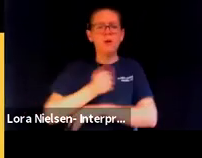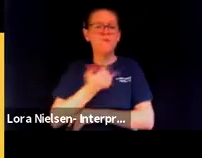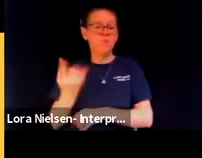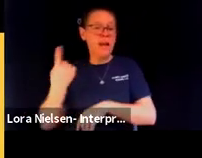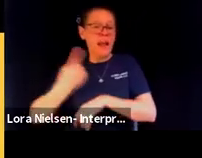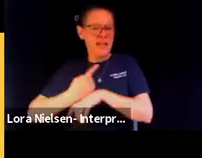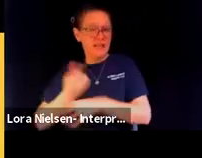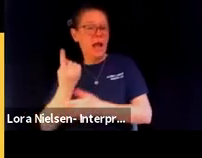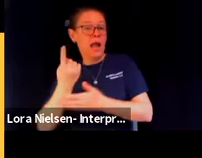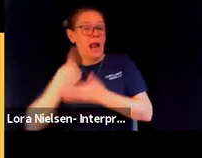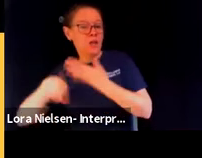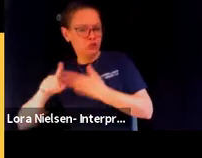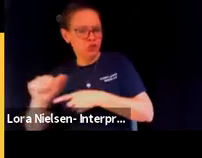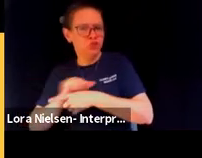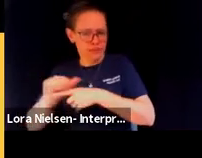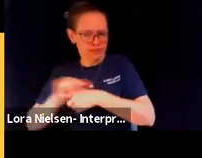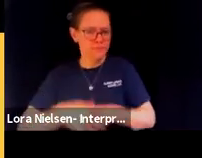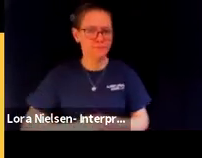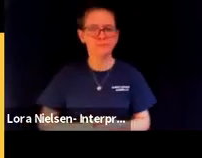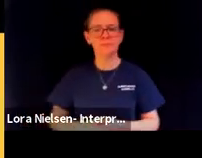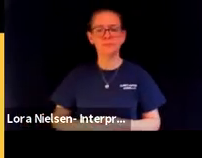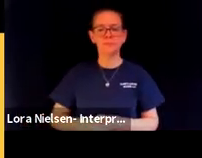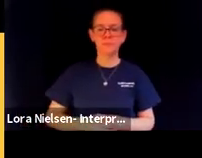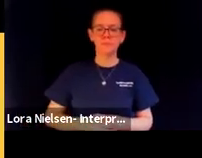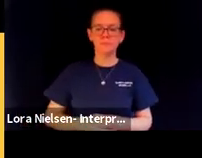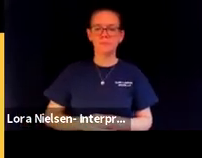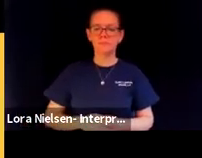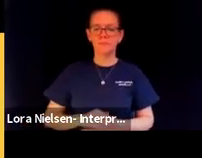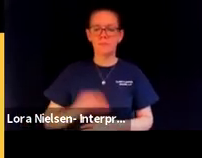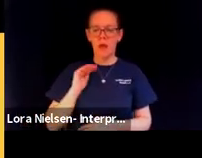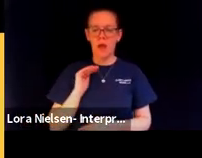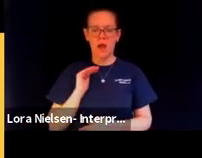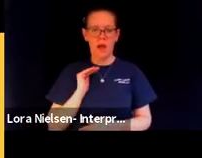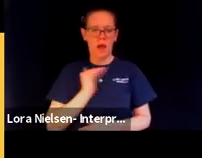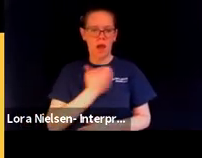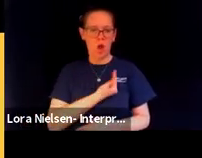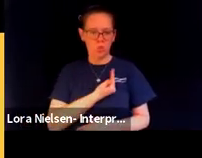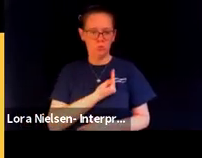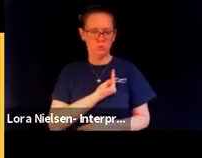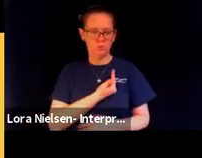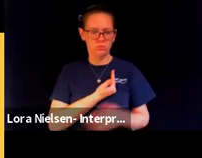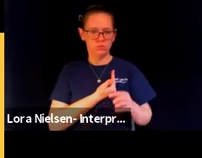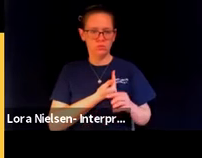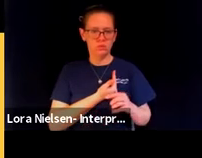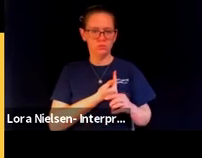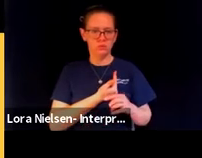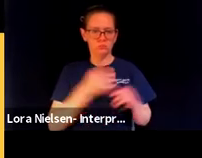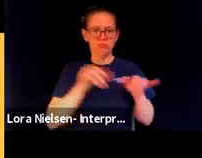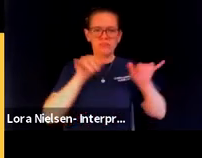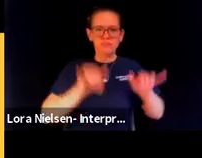So on our side, we're kind of restructuring, and I just wanted to share this screen with you guys so that you guys really understand